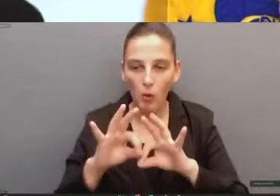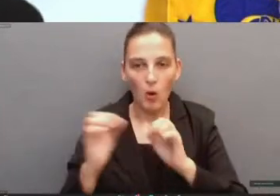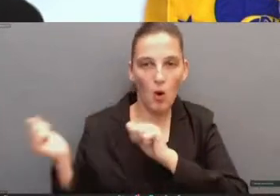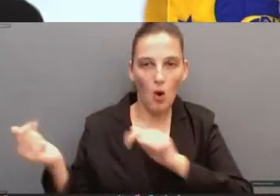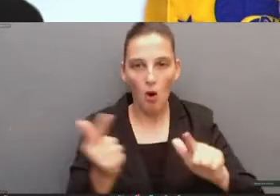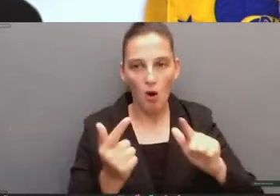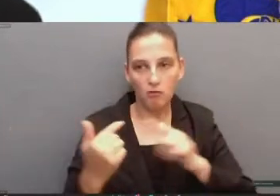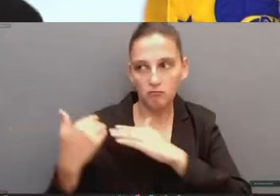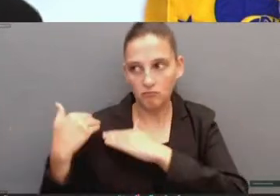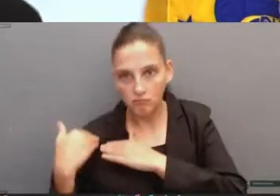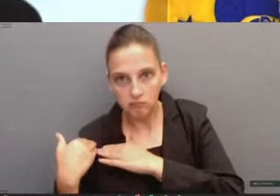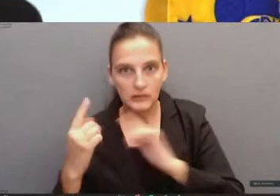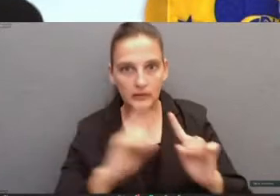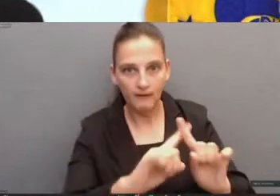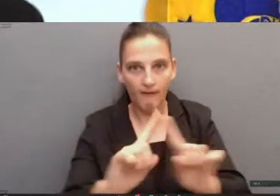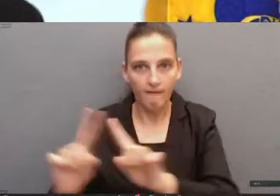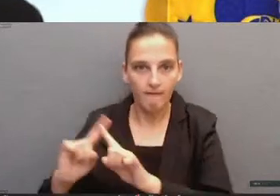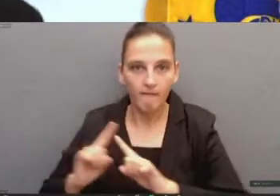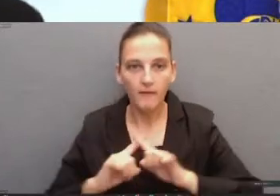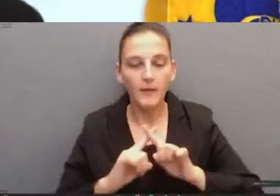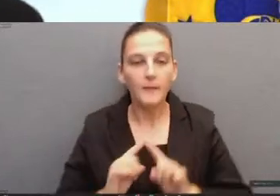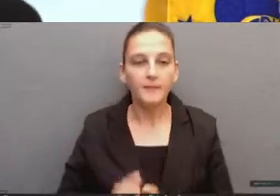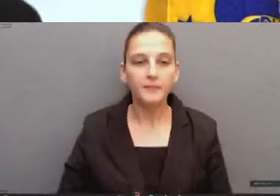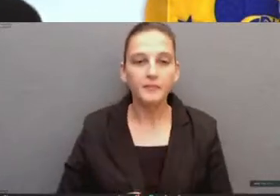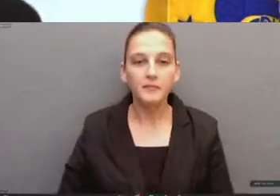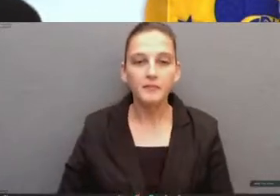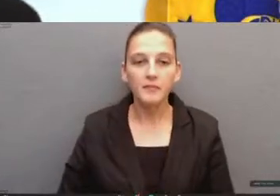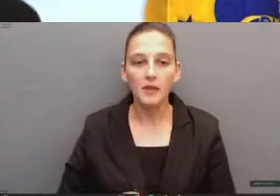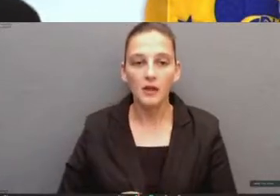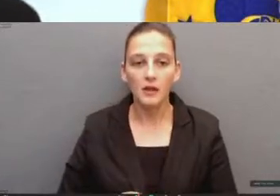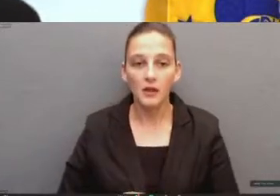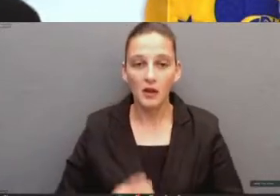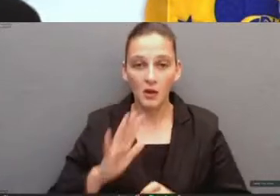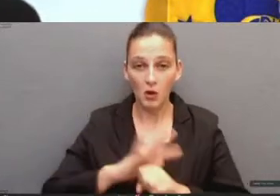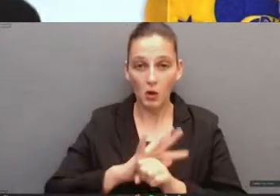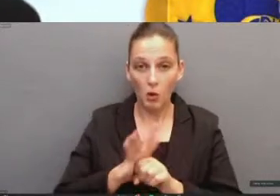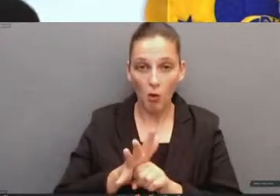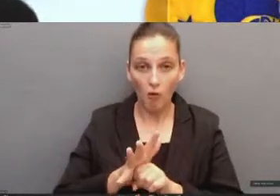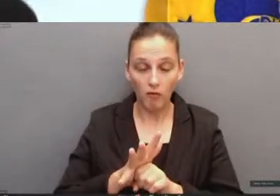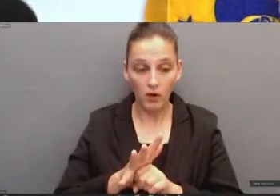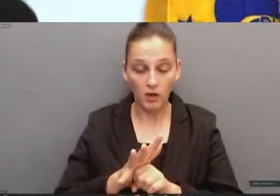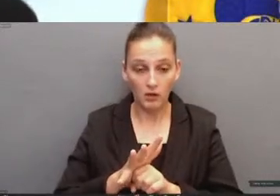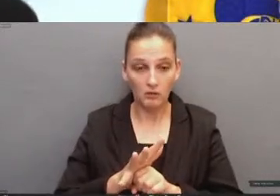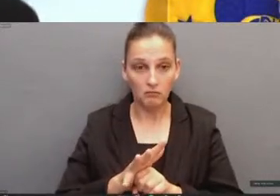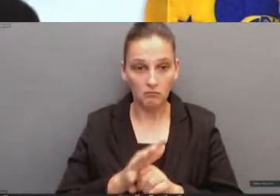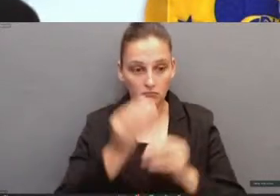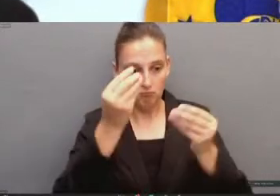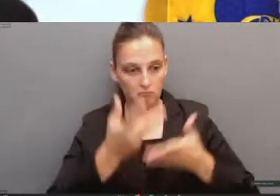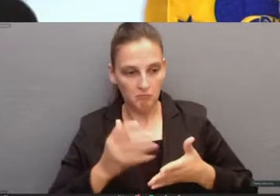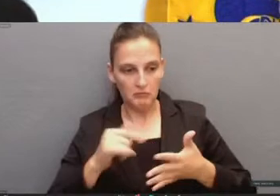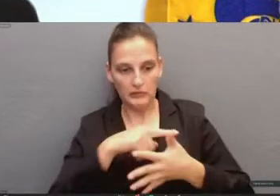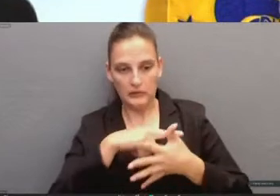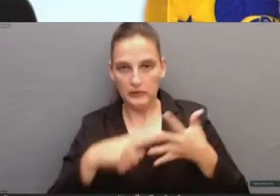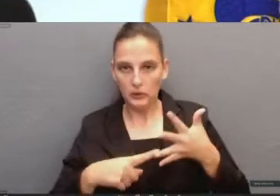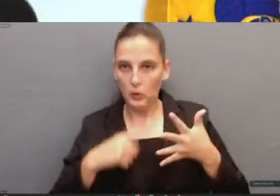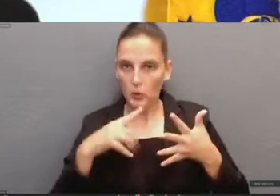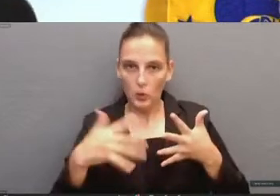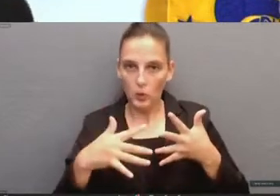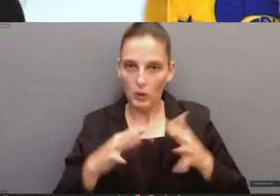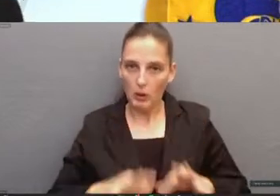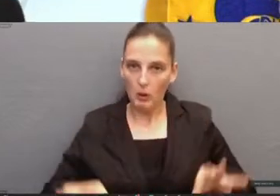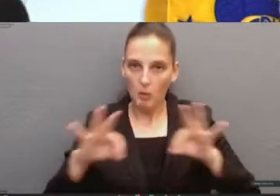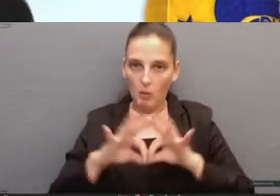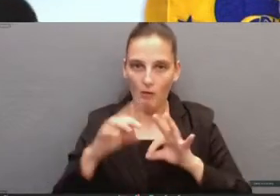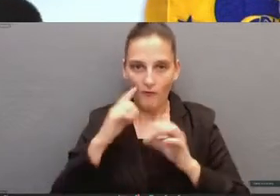the pandemic for us has distilled that these issues are truly, truly at the heart of what we need to address. So we're going to apply everything we